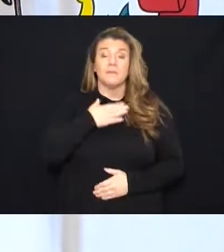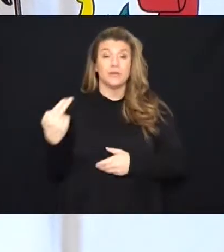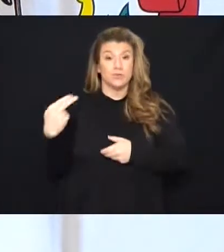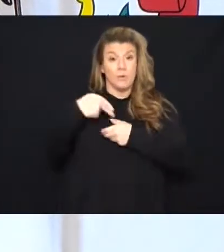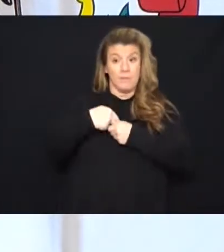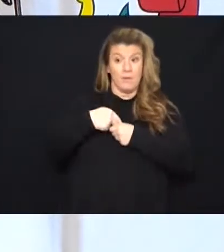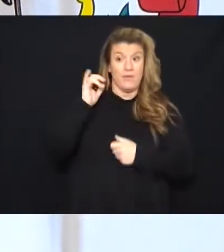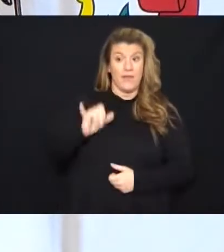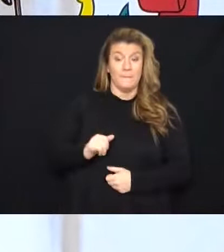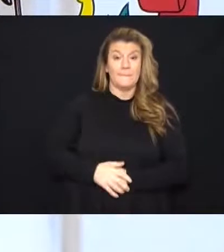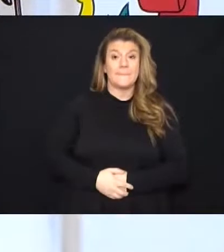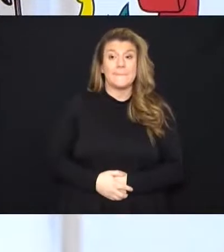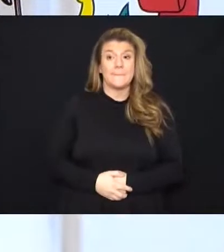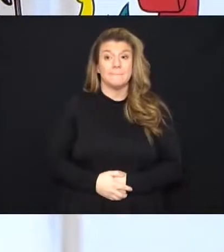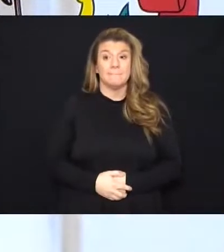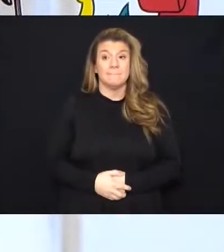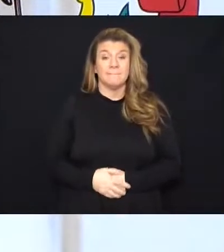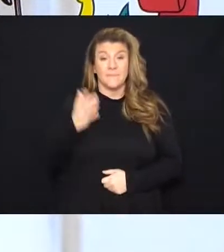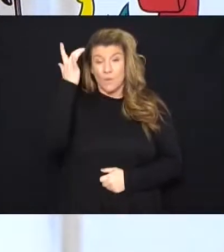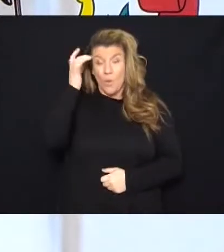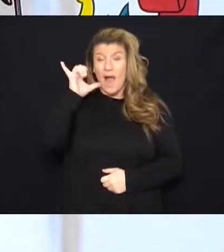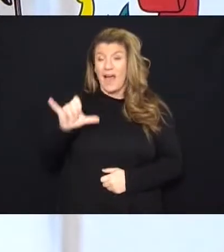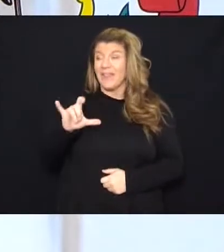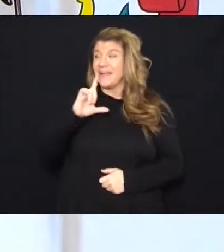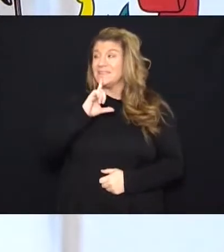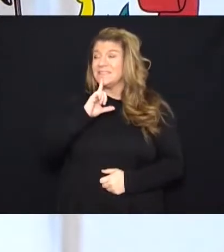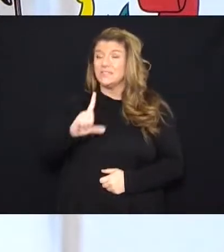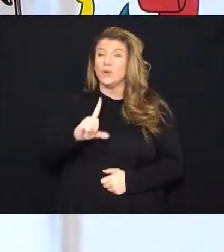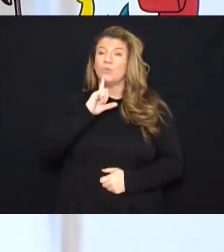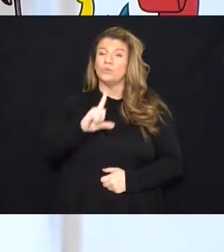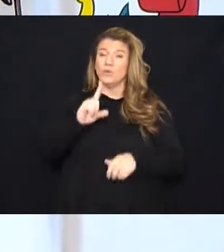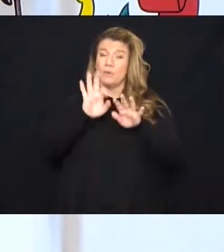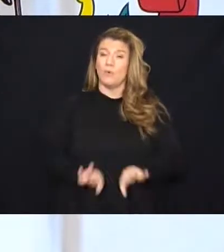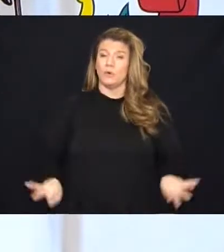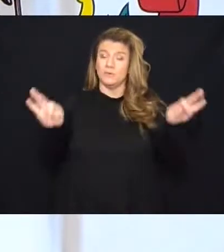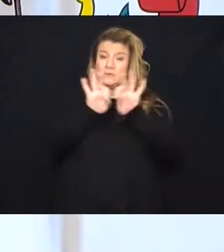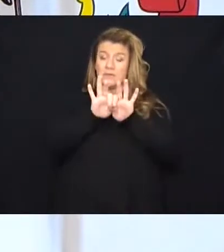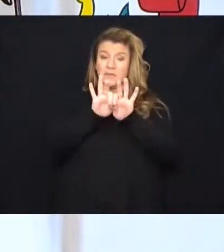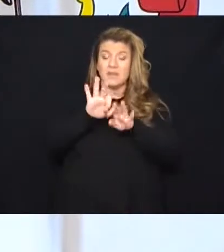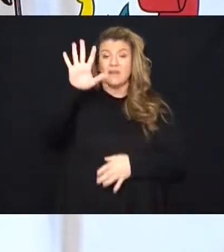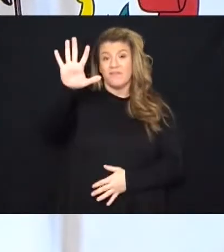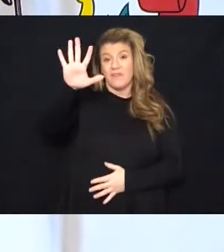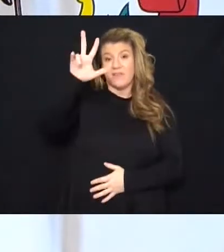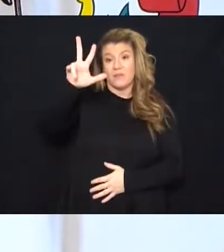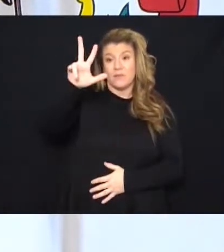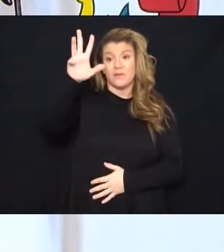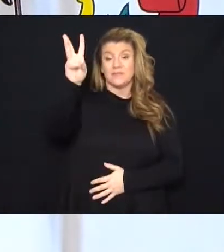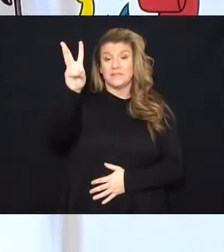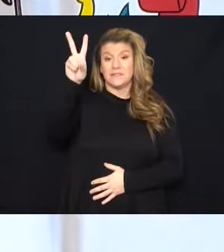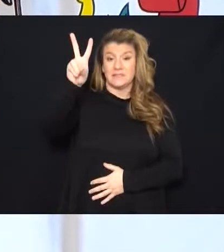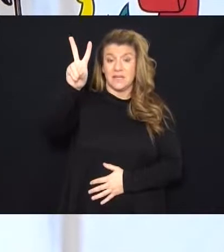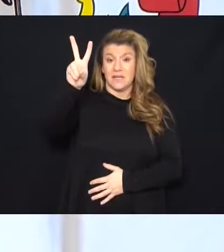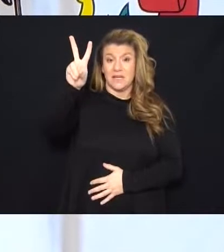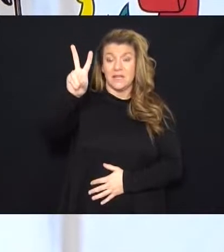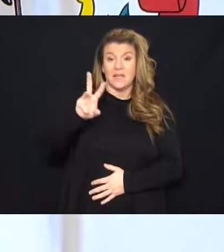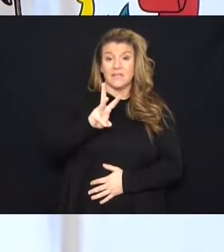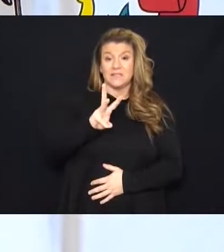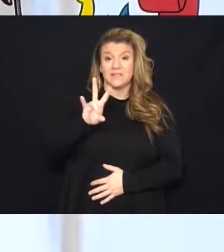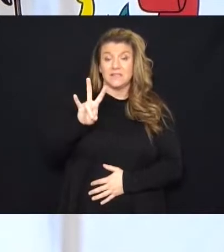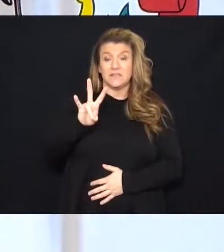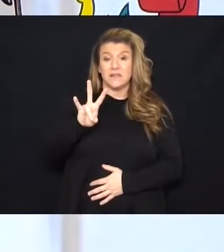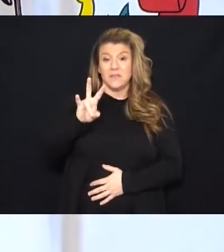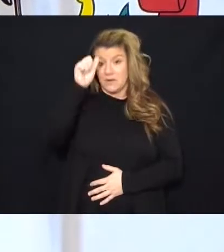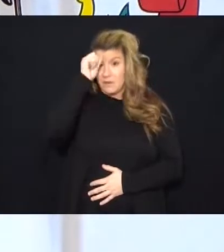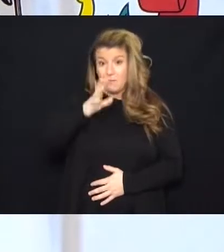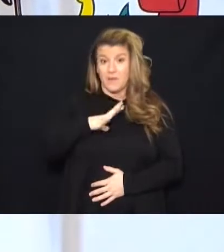in that, because that is so, so important. The 5,362nd death is a